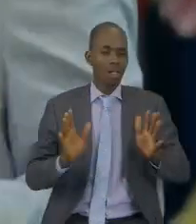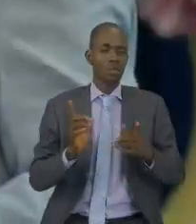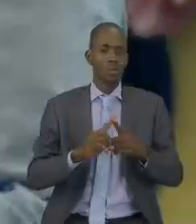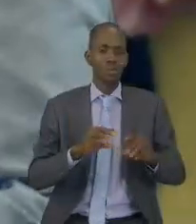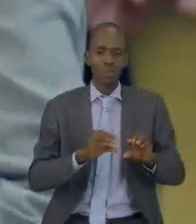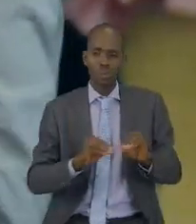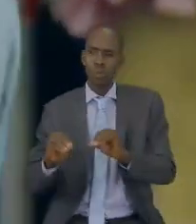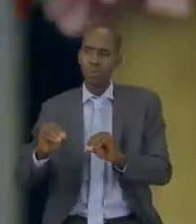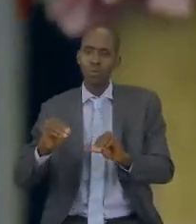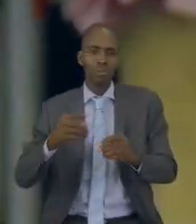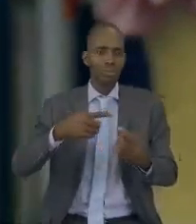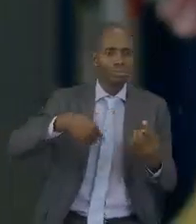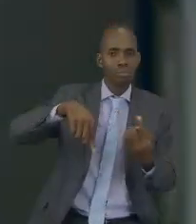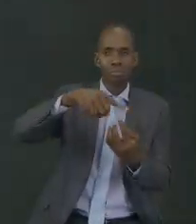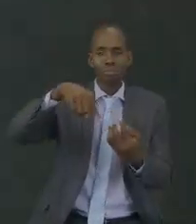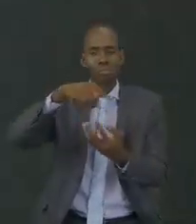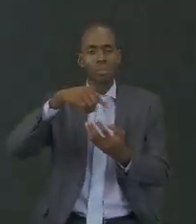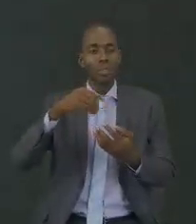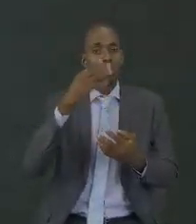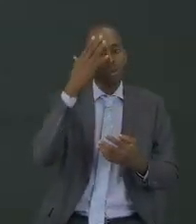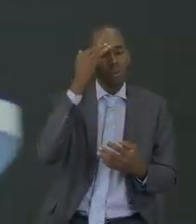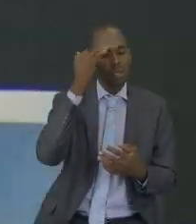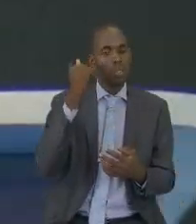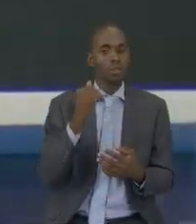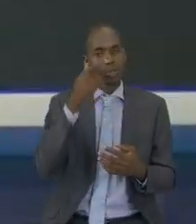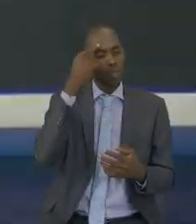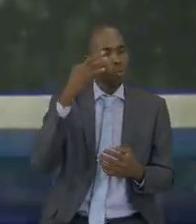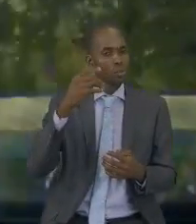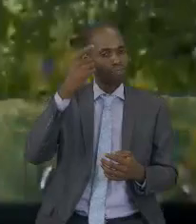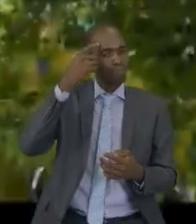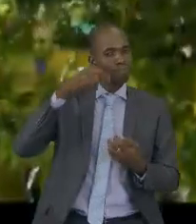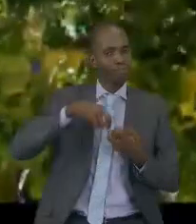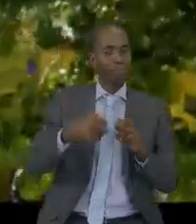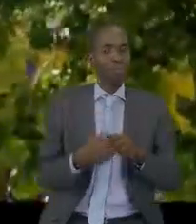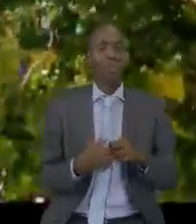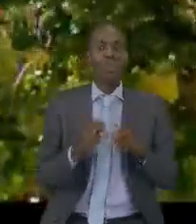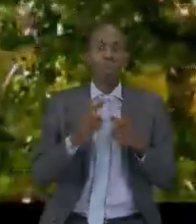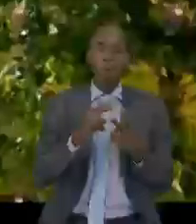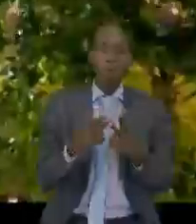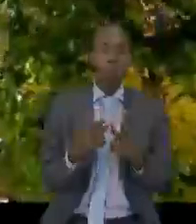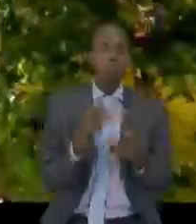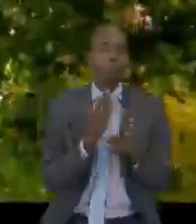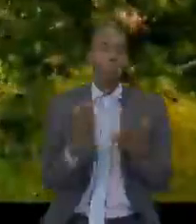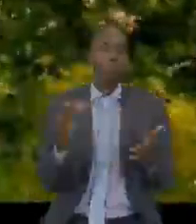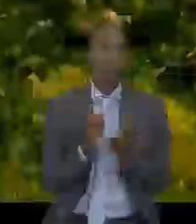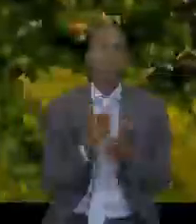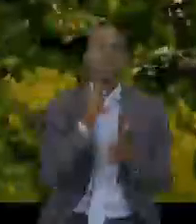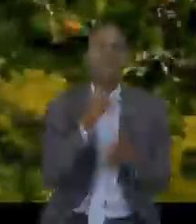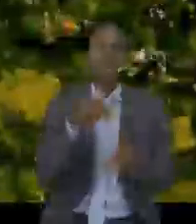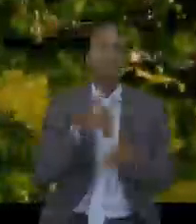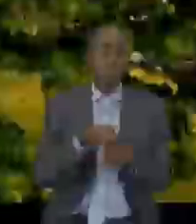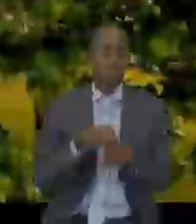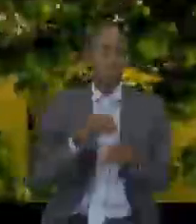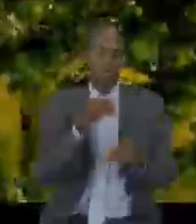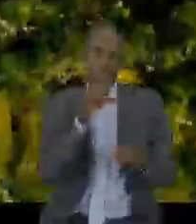around in society. It's captivity. Or somebody that is just closed up